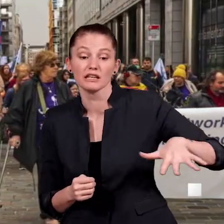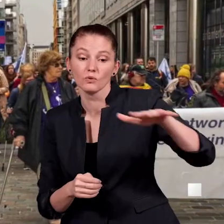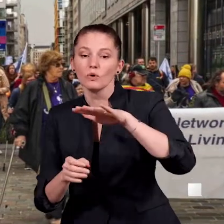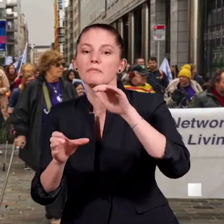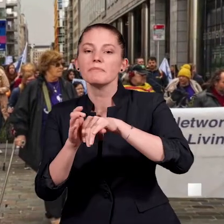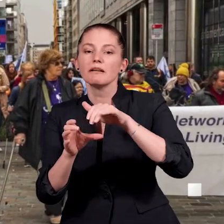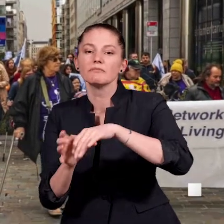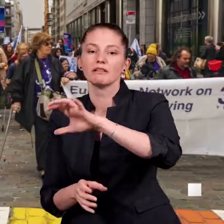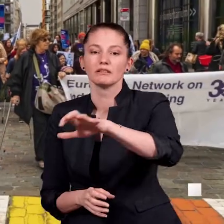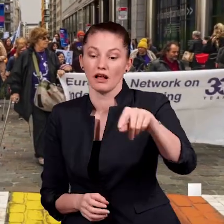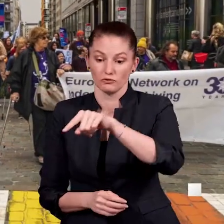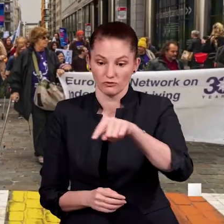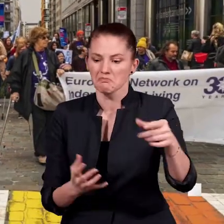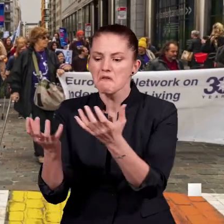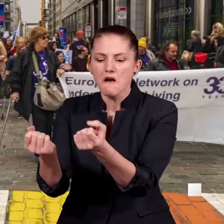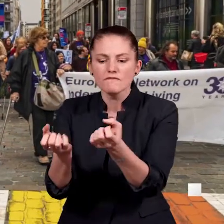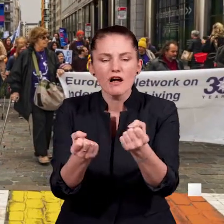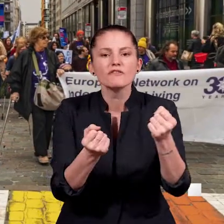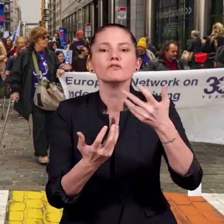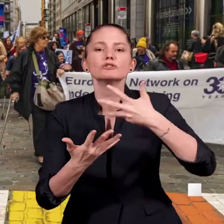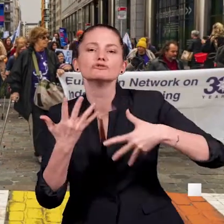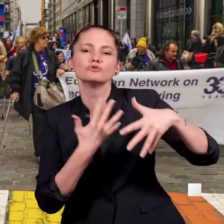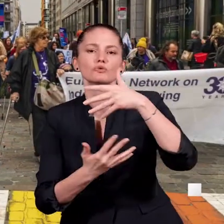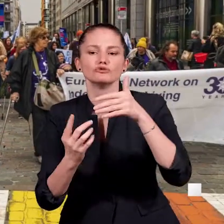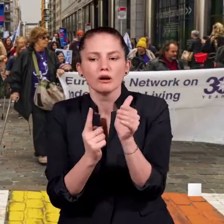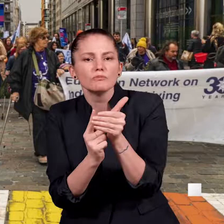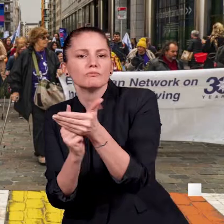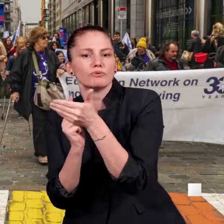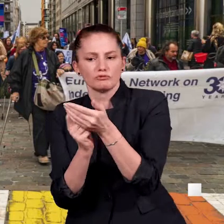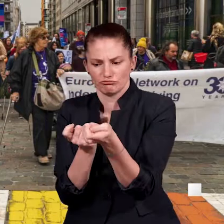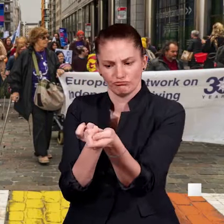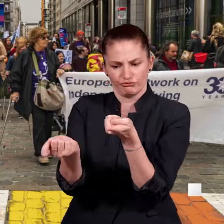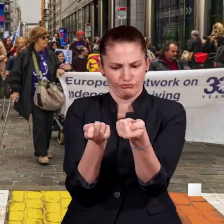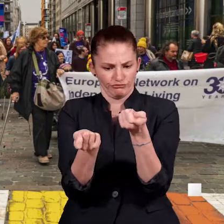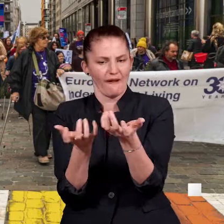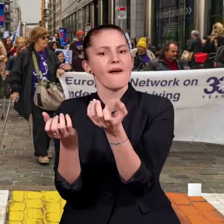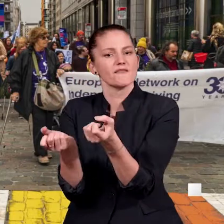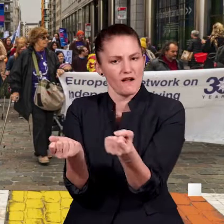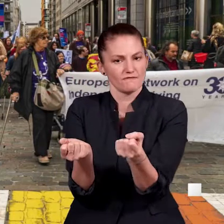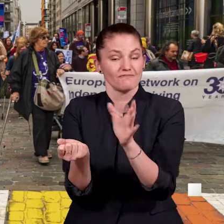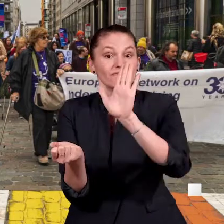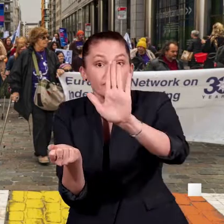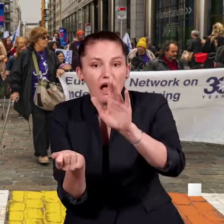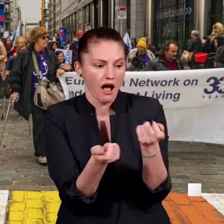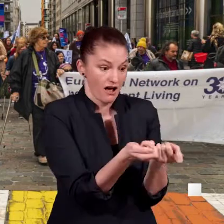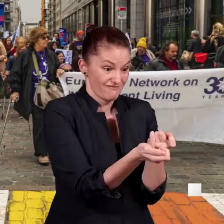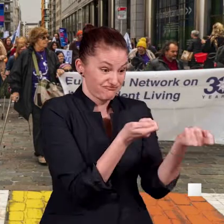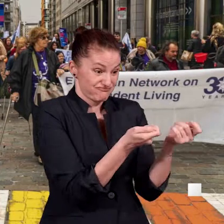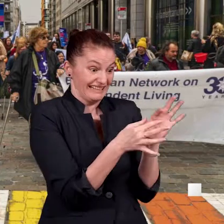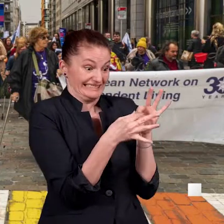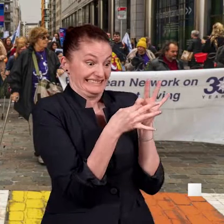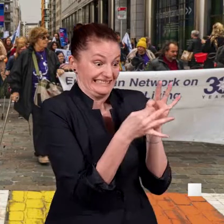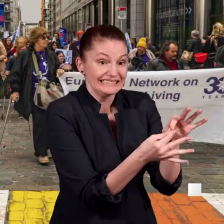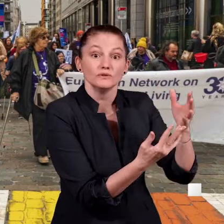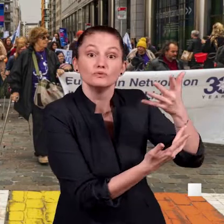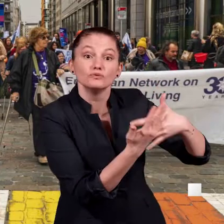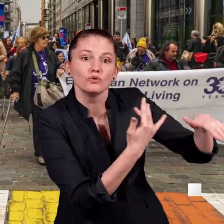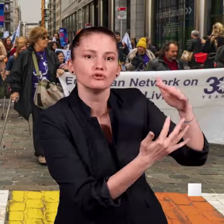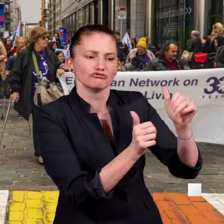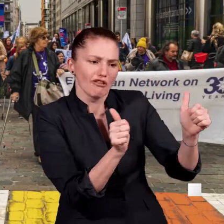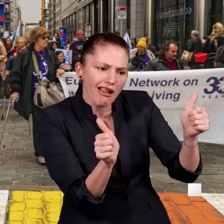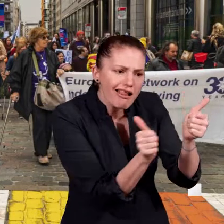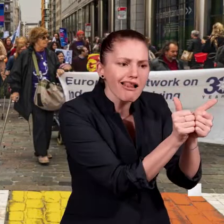Fact. While there is coordination among EU member states in relation to social security benefits, there is no